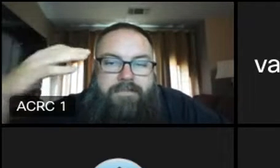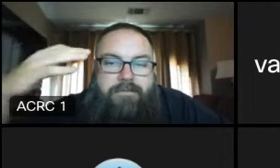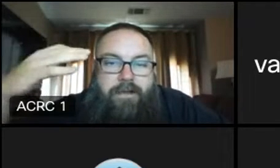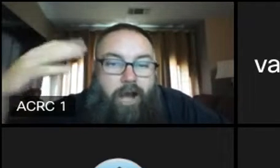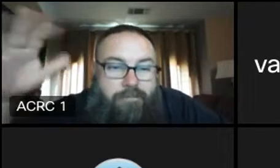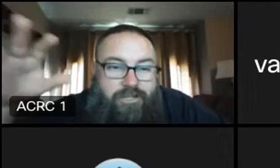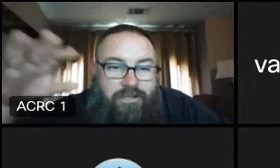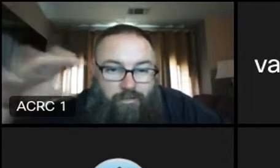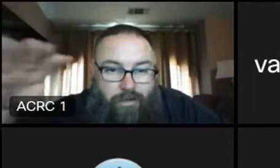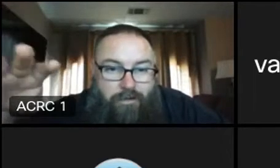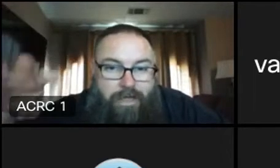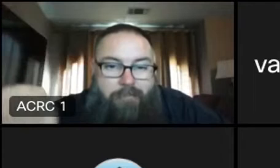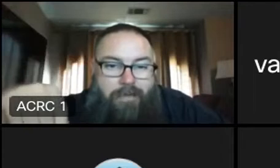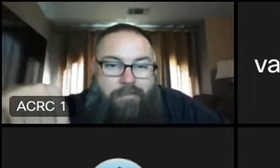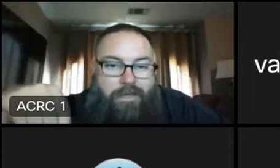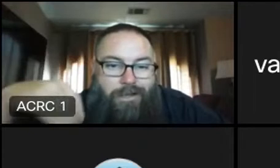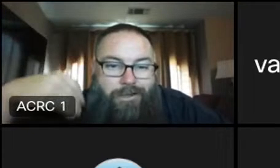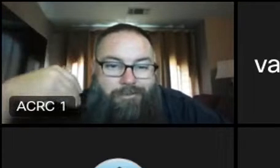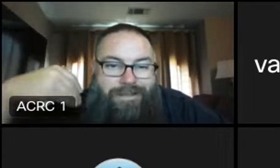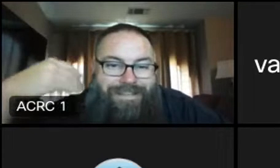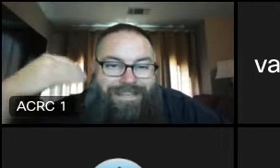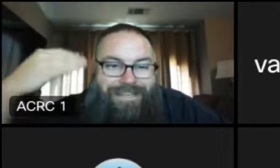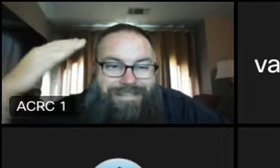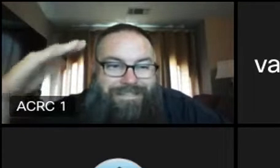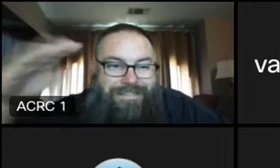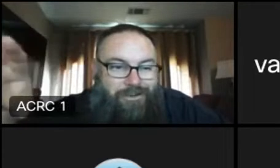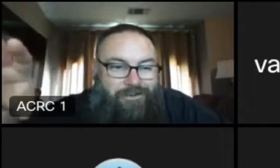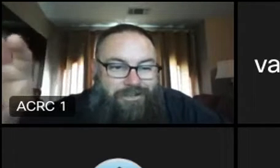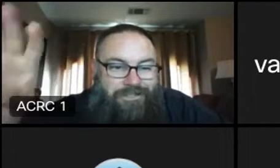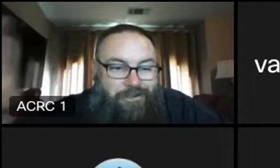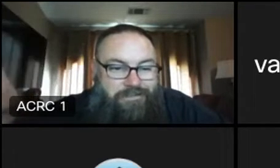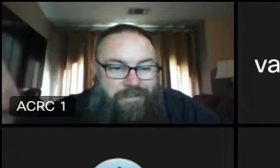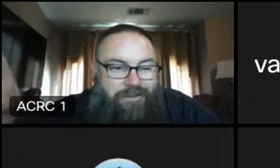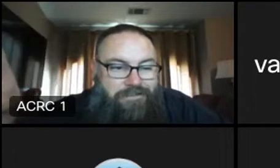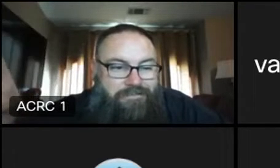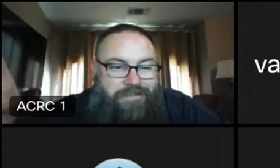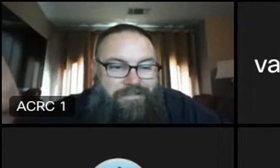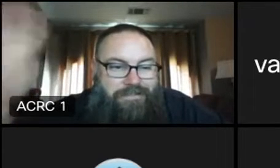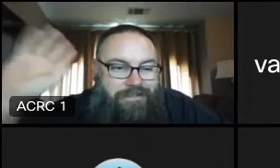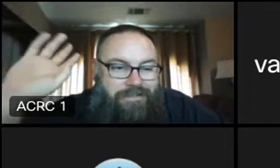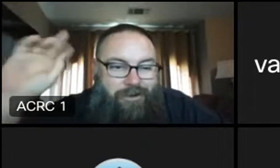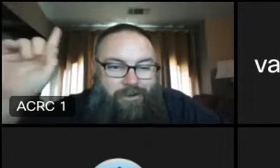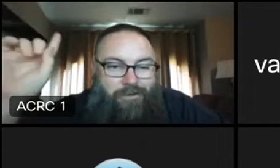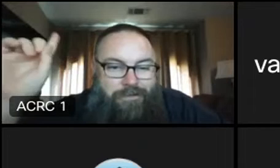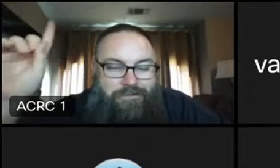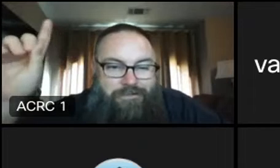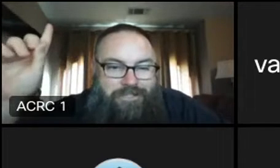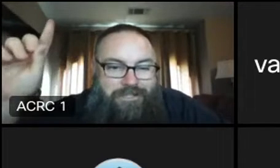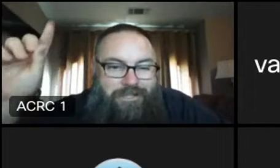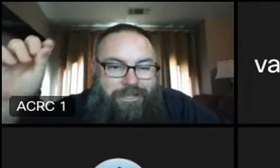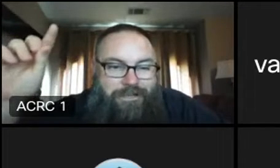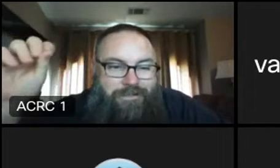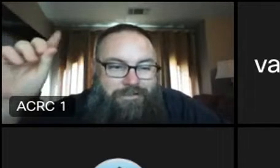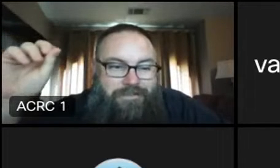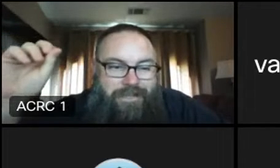that is an option as well. That might be a little bit easier on service providers because all you have to do is